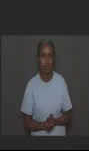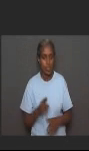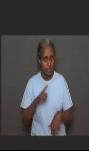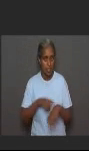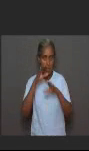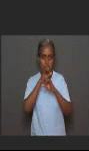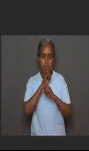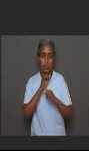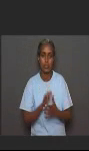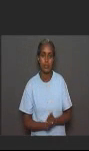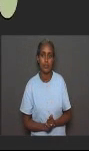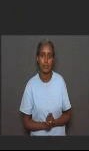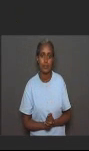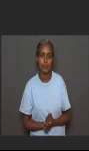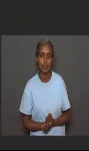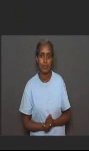Time's up!